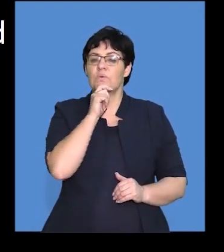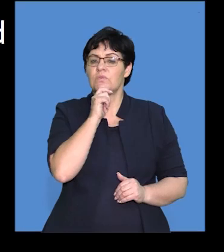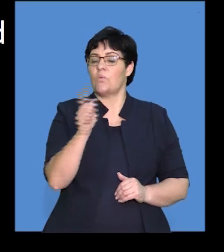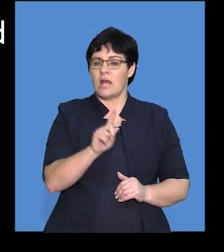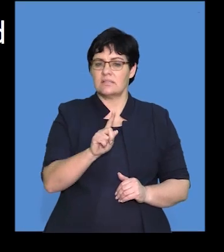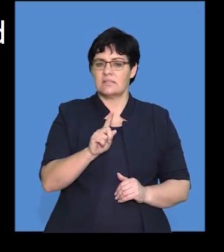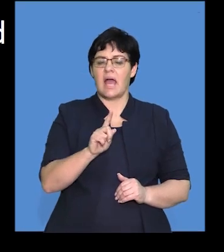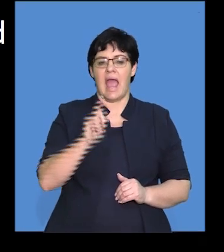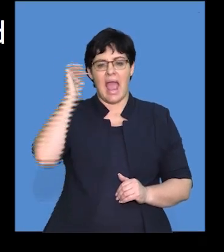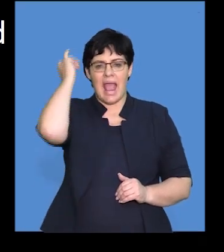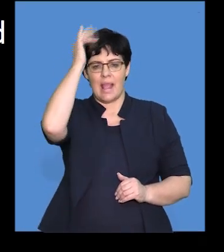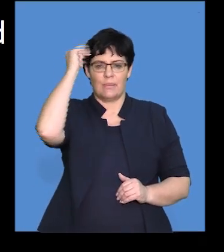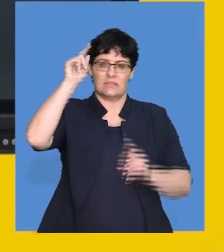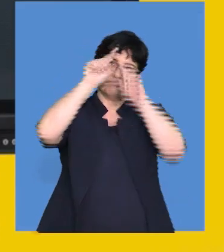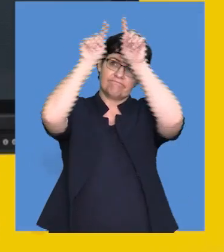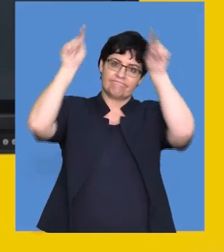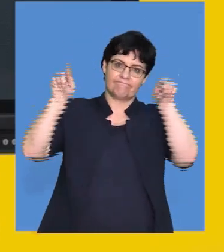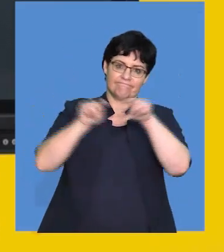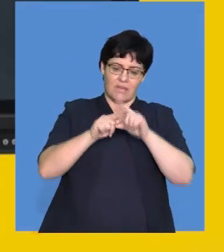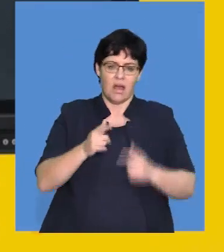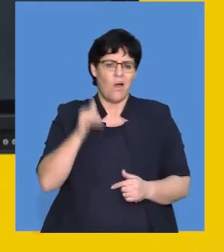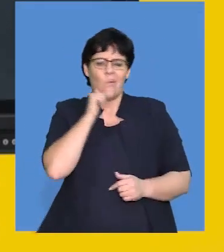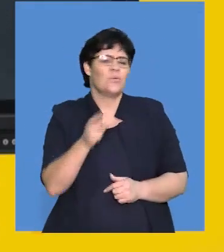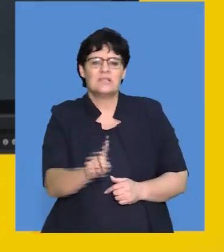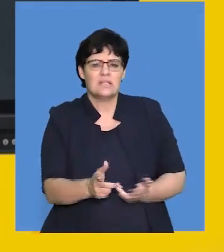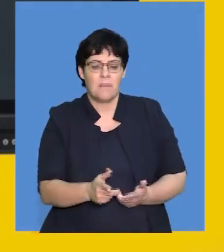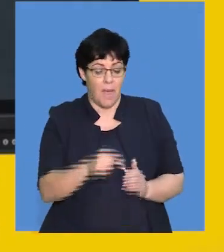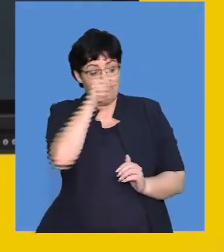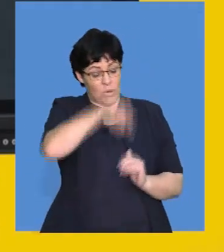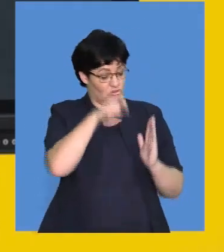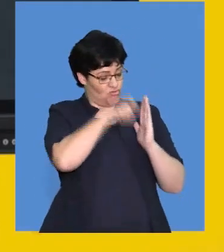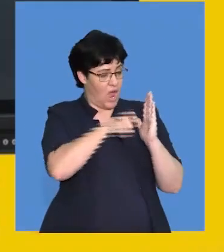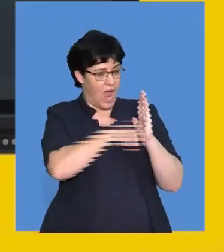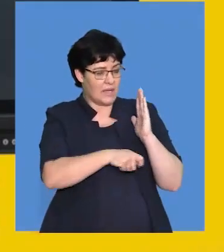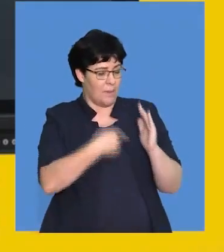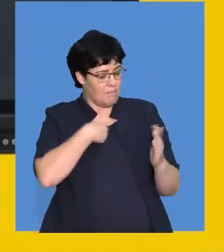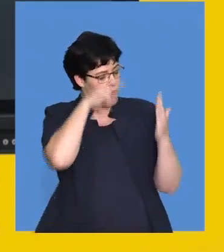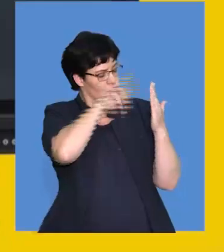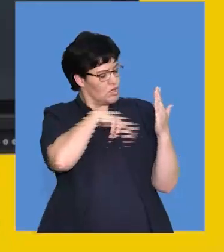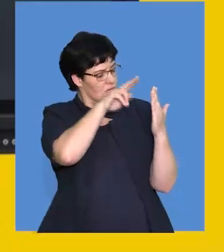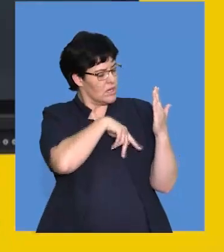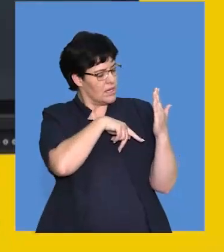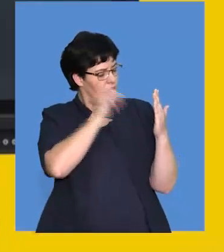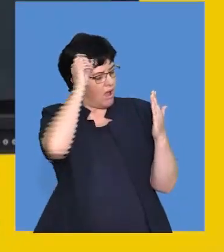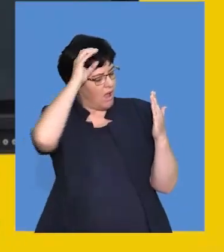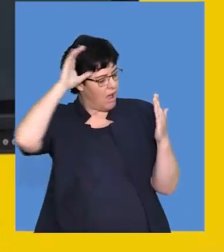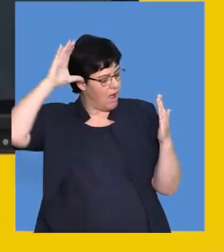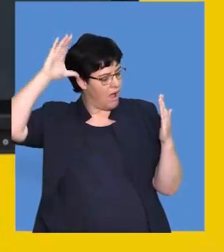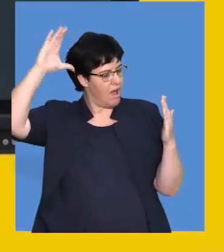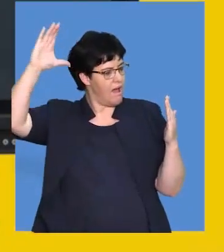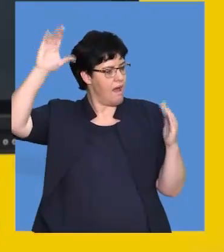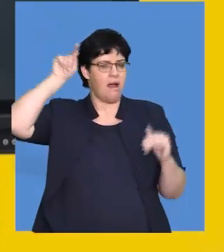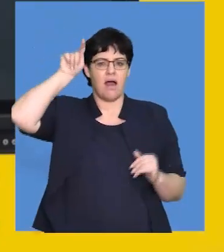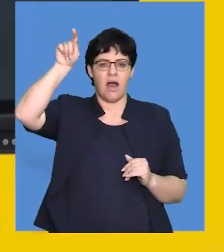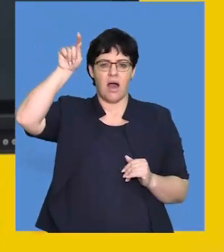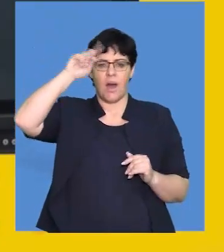call imagery. Imagery is when writers make you visualize the words that they are writing.